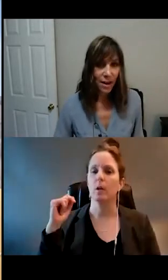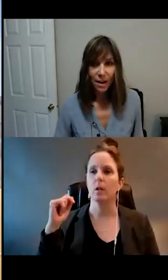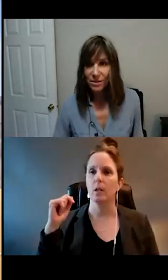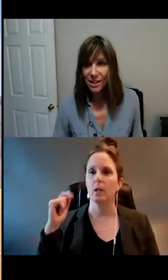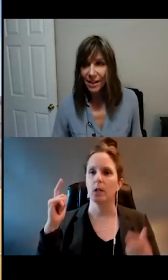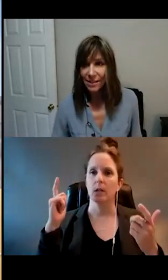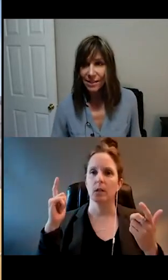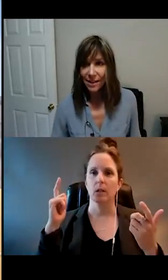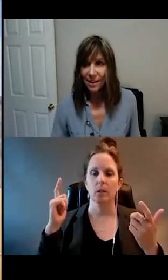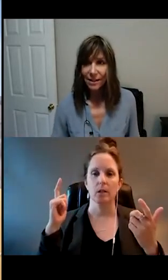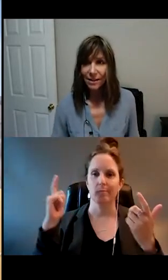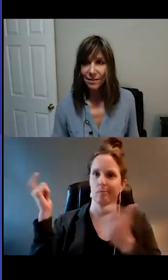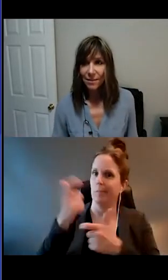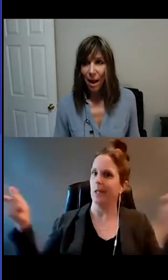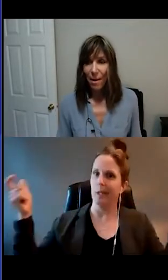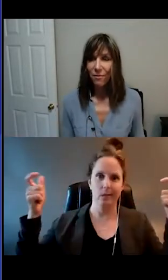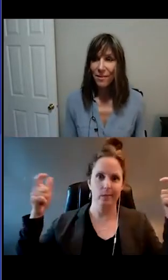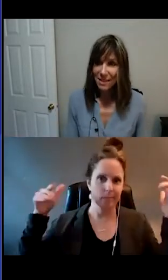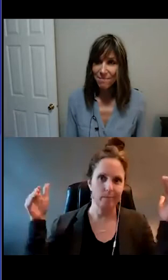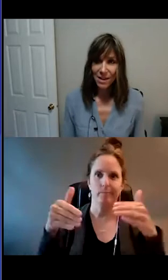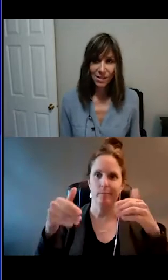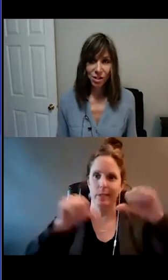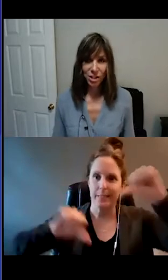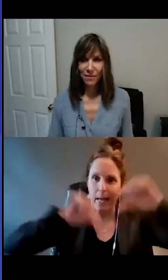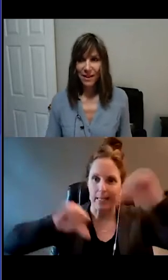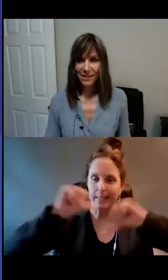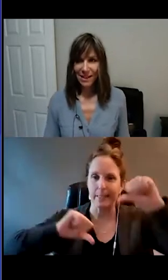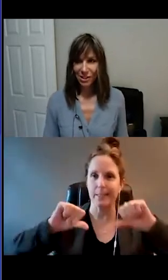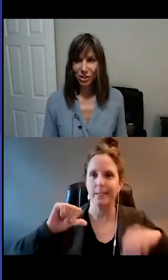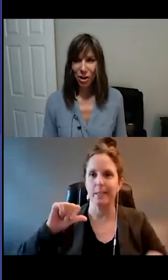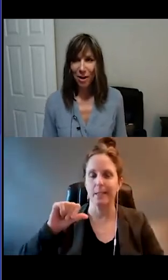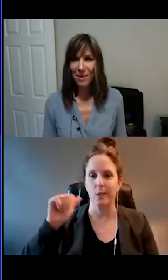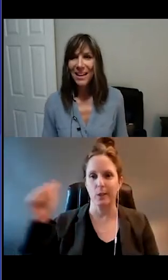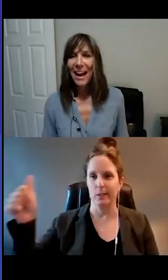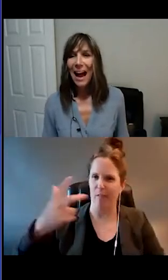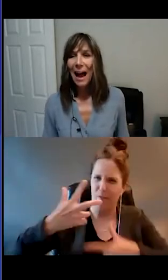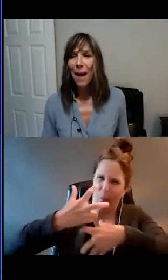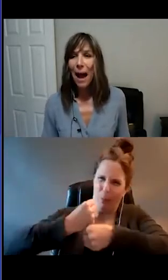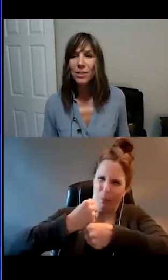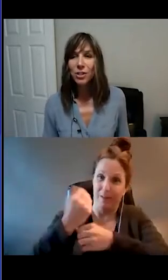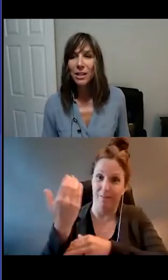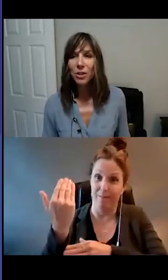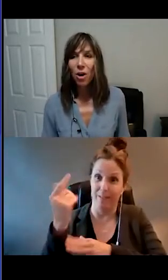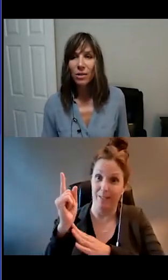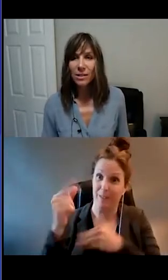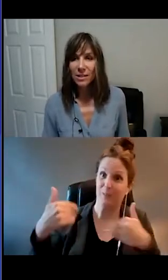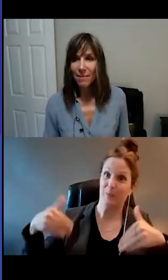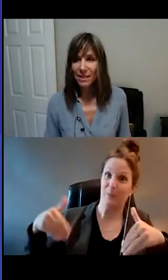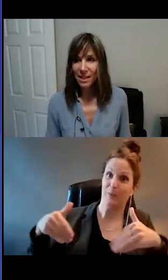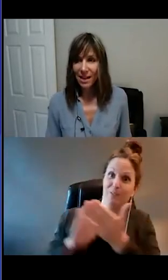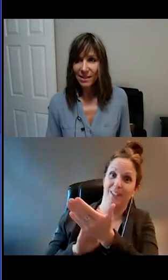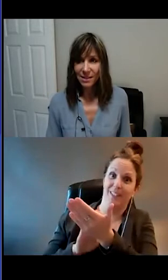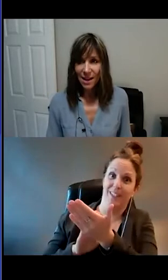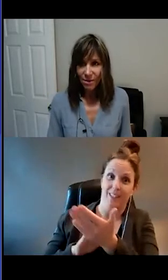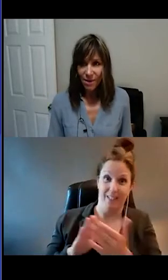huge area of science in about 15 minutes, and she did a fantastic job. I'm assuming you all can